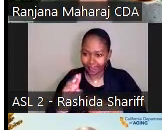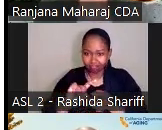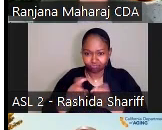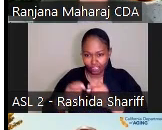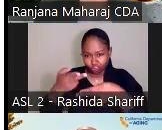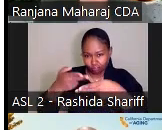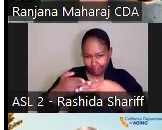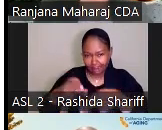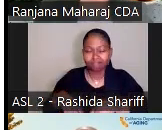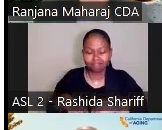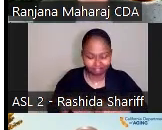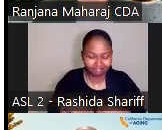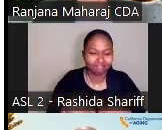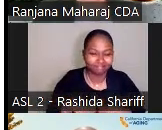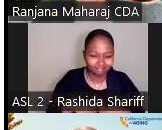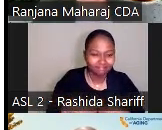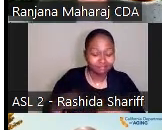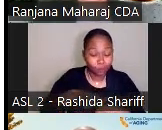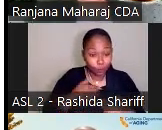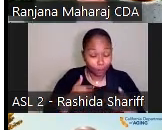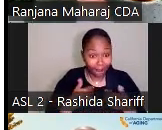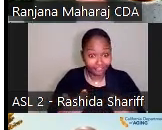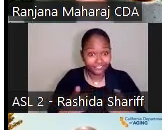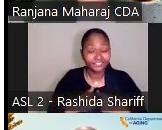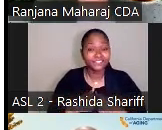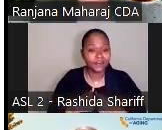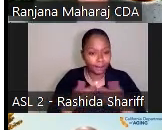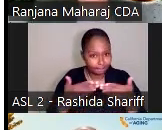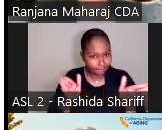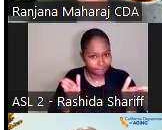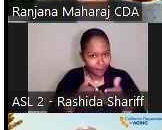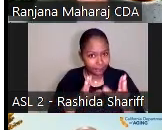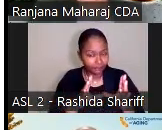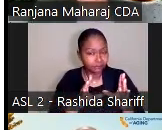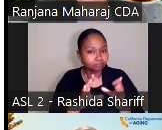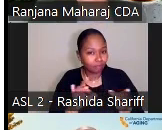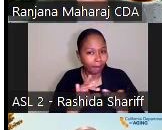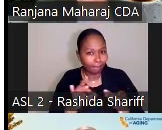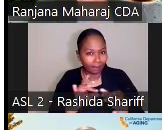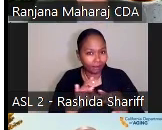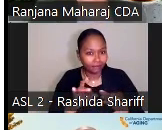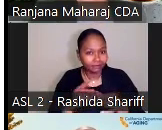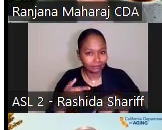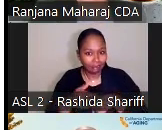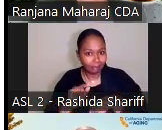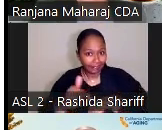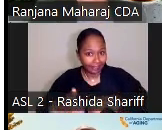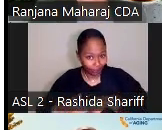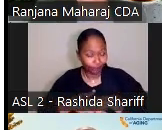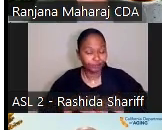much. We will have a public comment period later in the